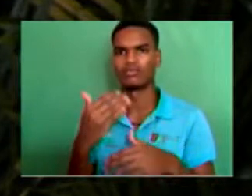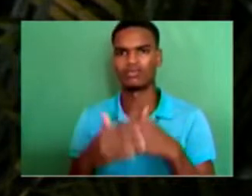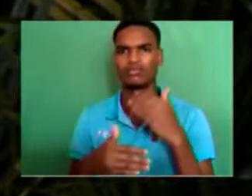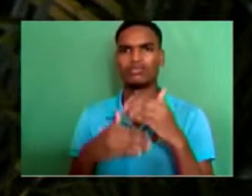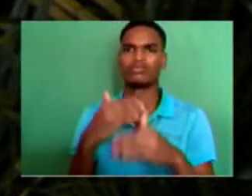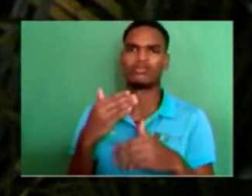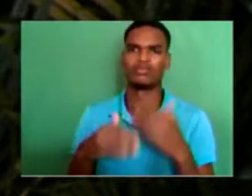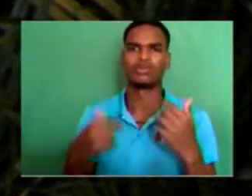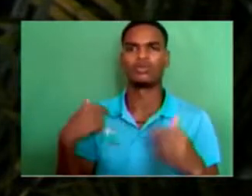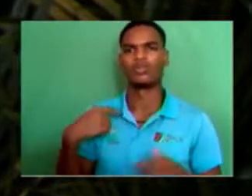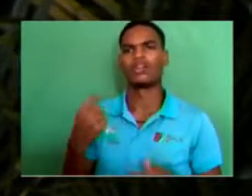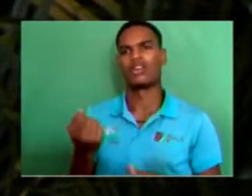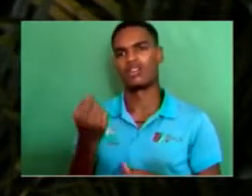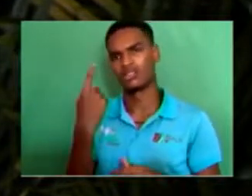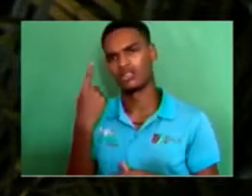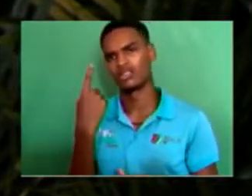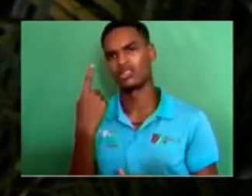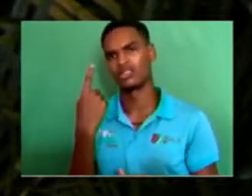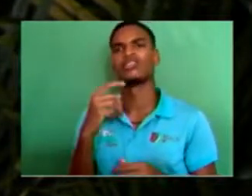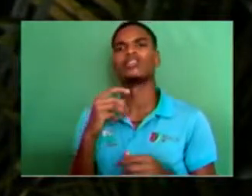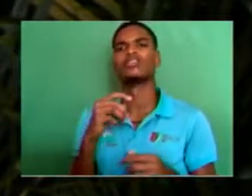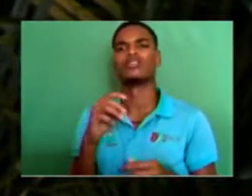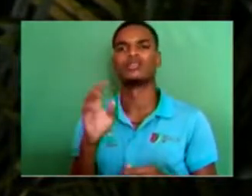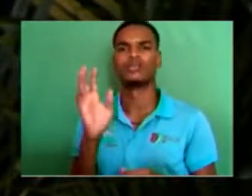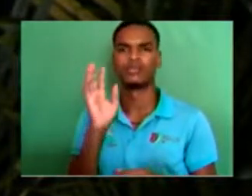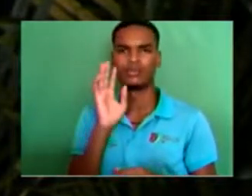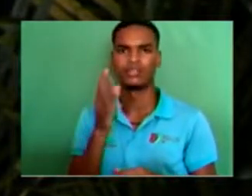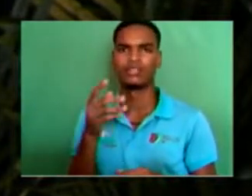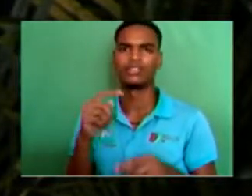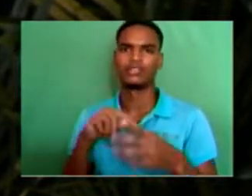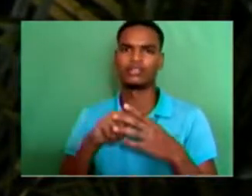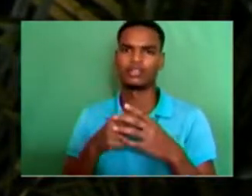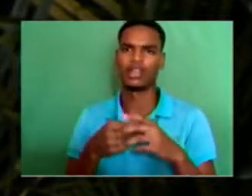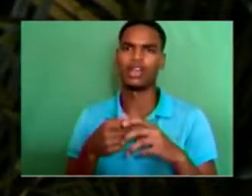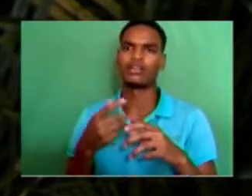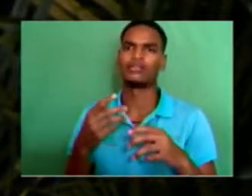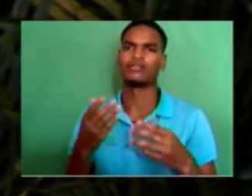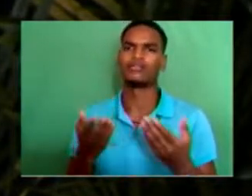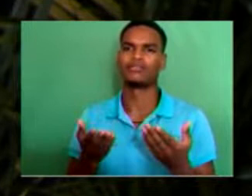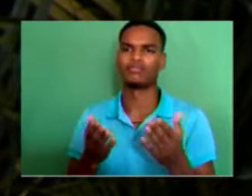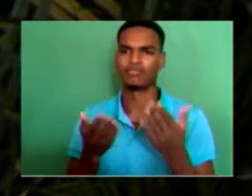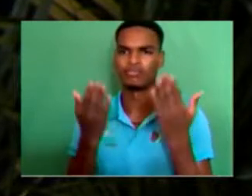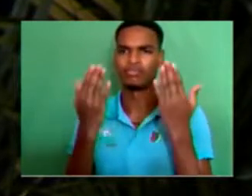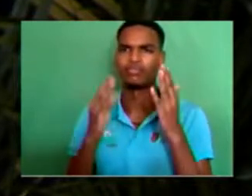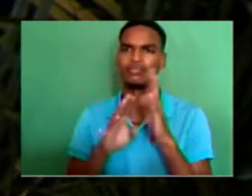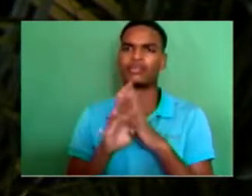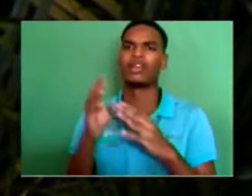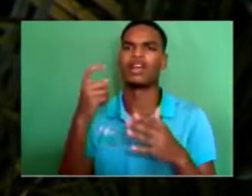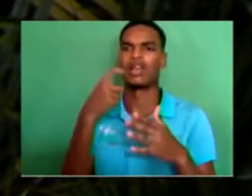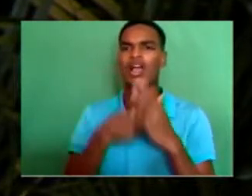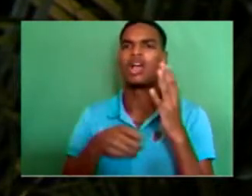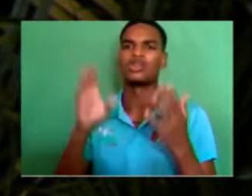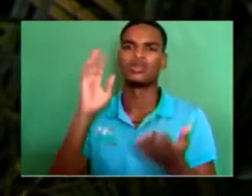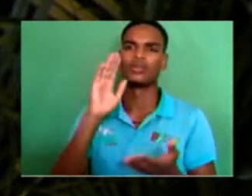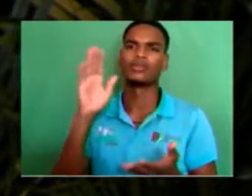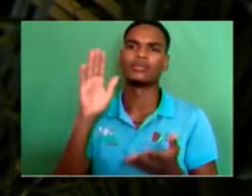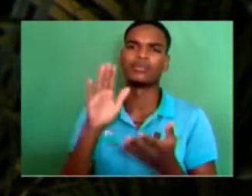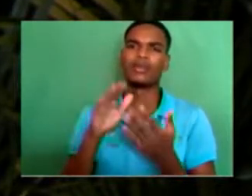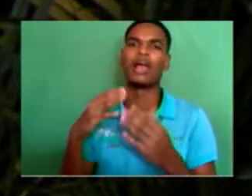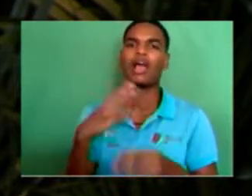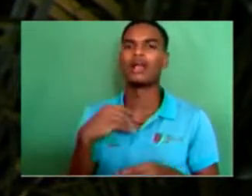it. Compression will continue to pick up. Cost will come down. And we are looking